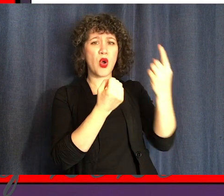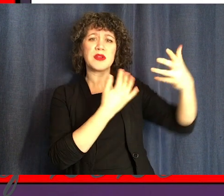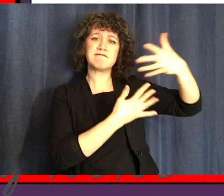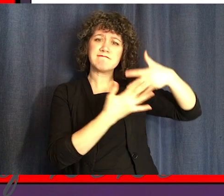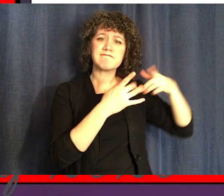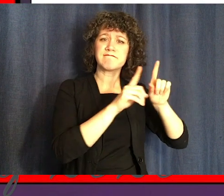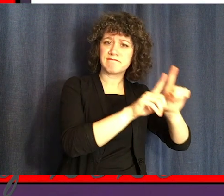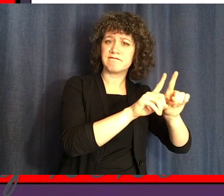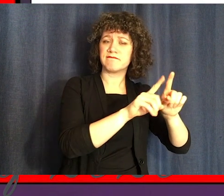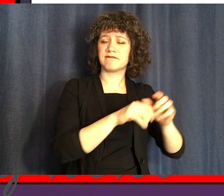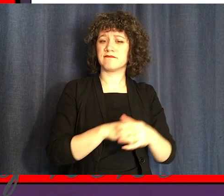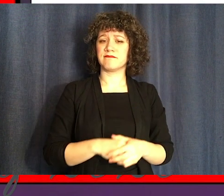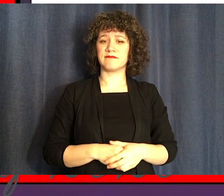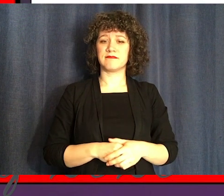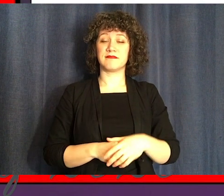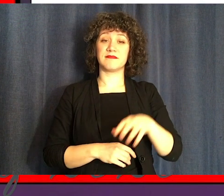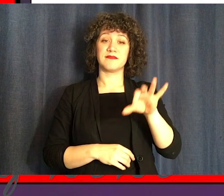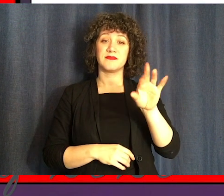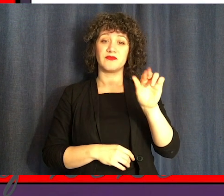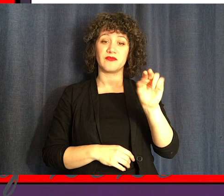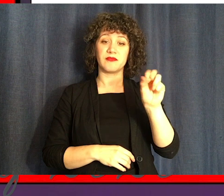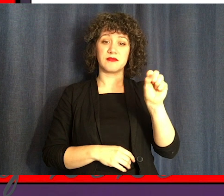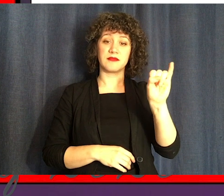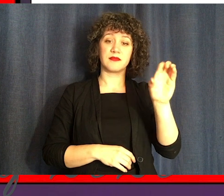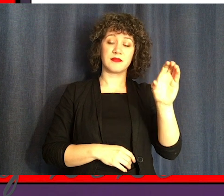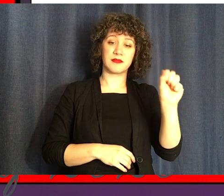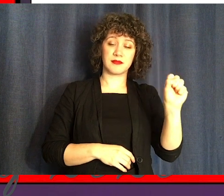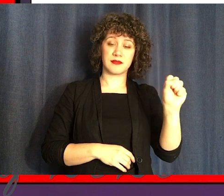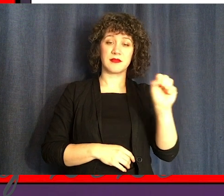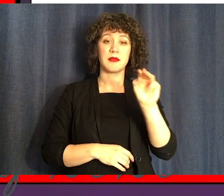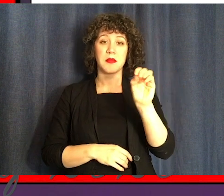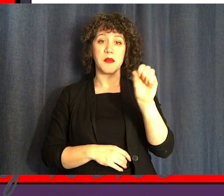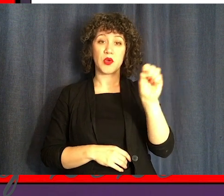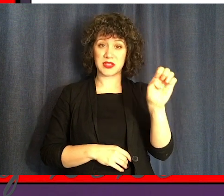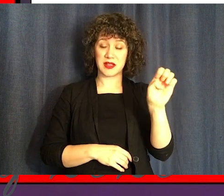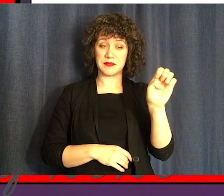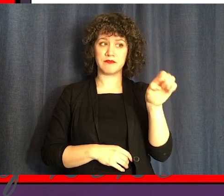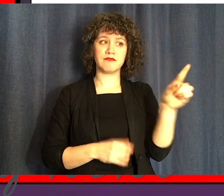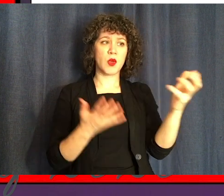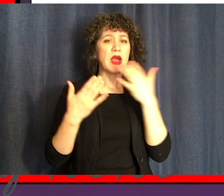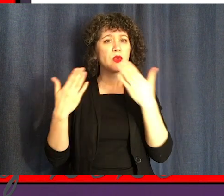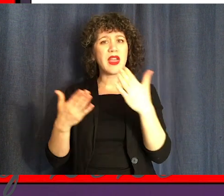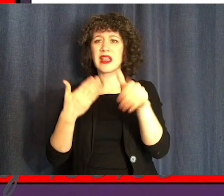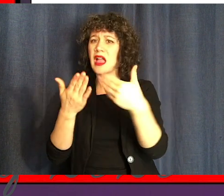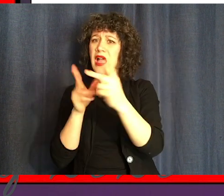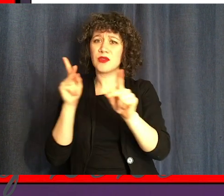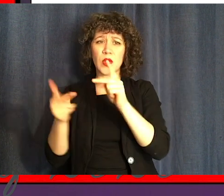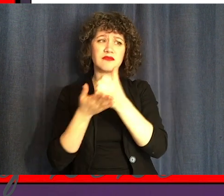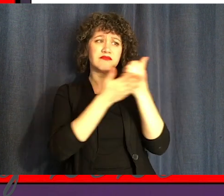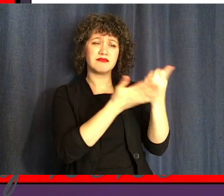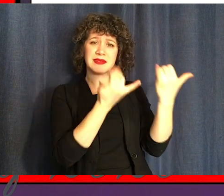Francis Mose. Francis would like to thank everyone that helped him this year, especially his auntie